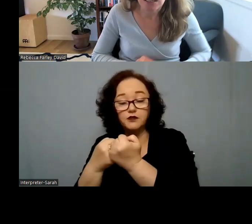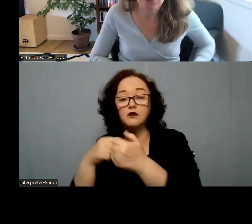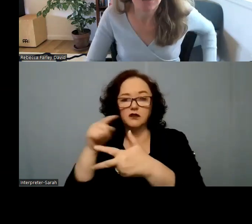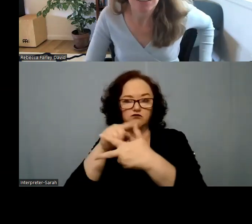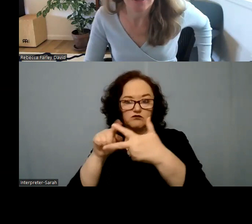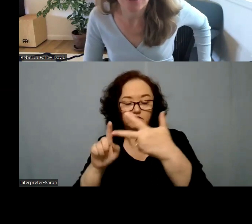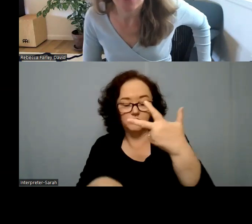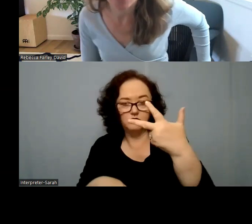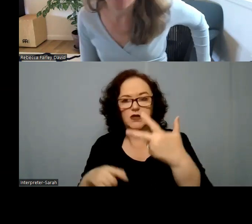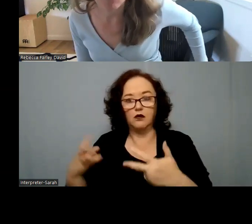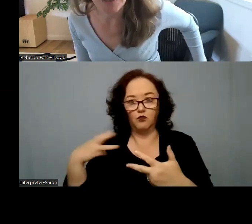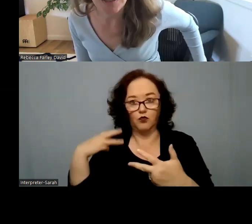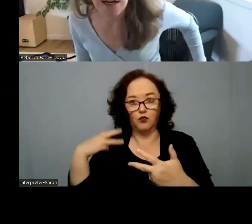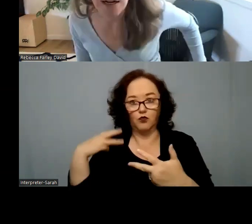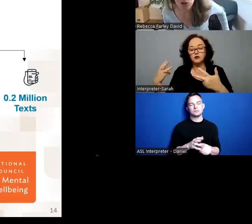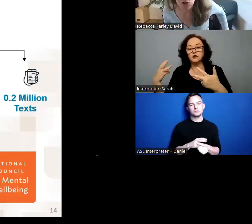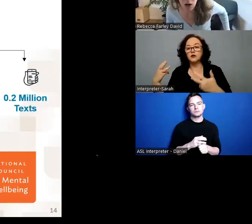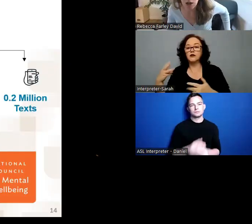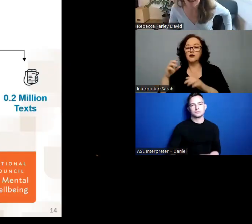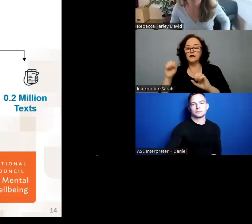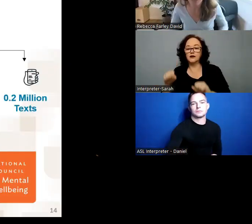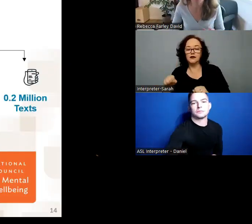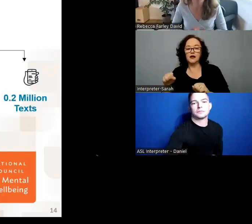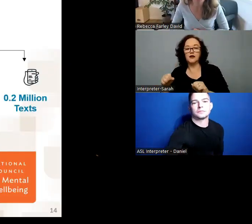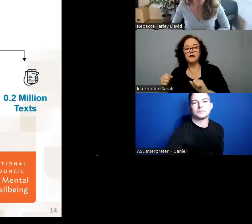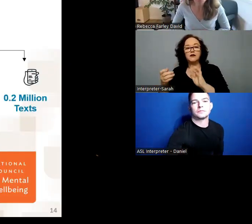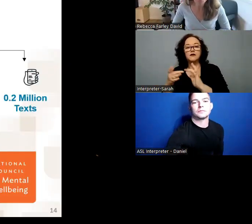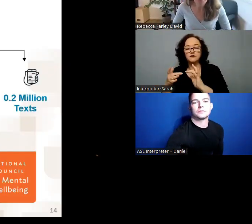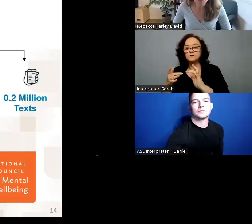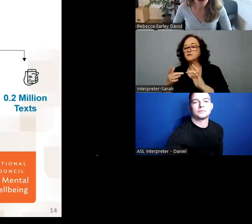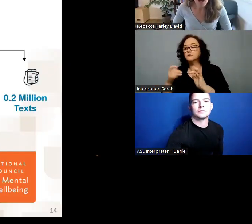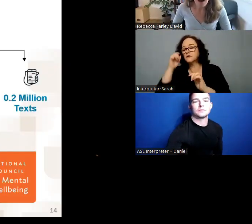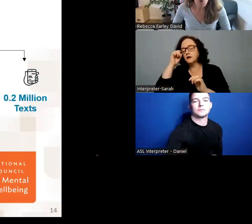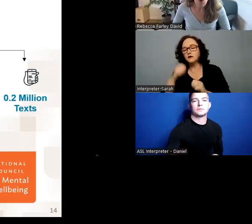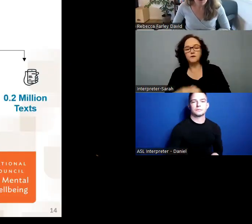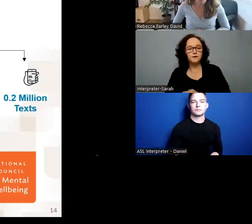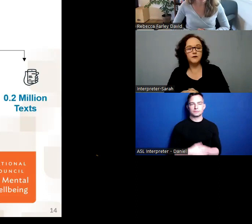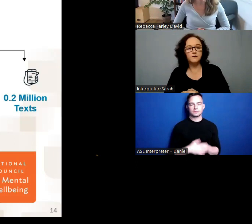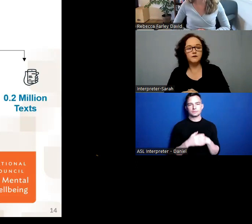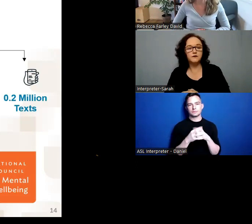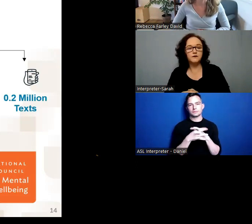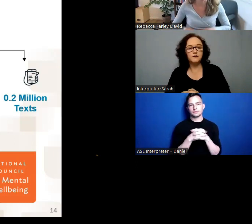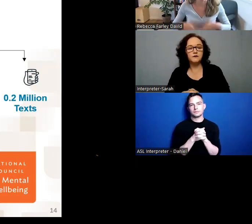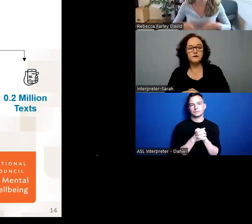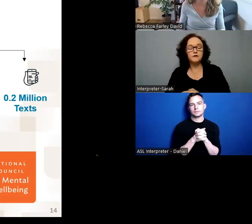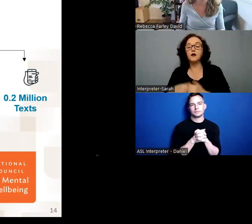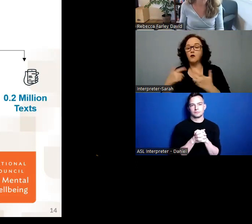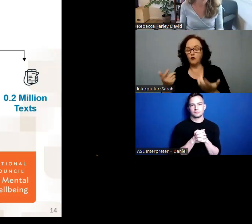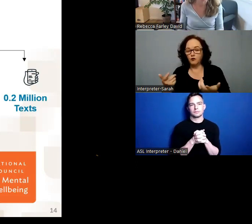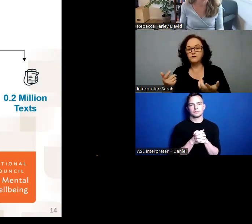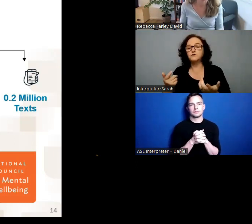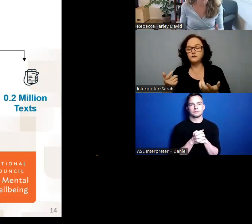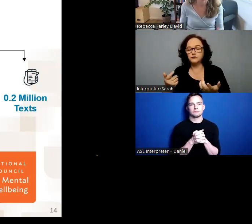ability to be connected with the Native and Strong Lifeline. or callers can remain on the line